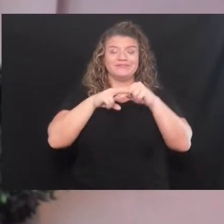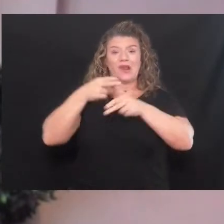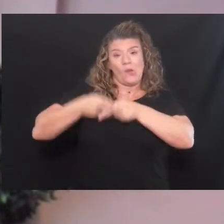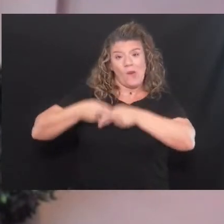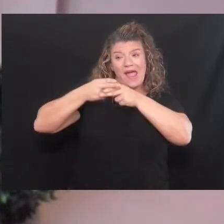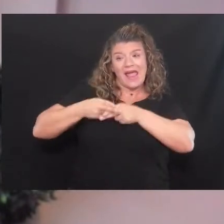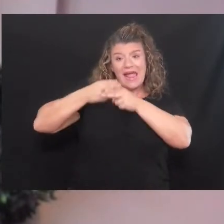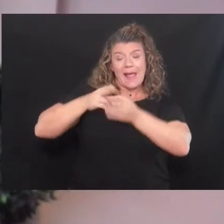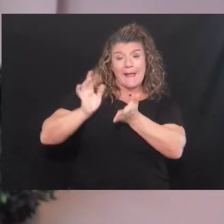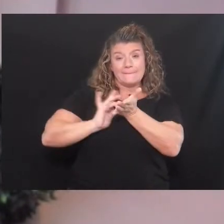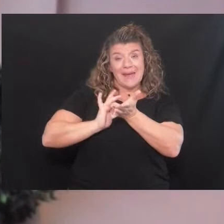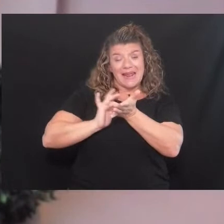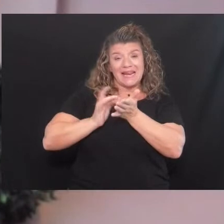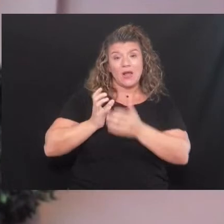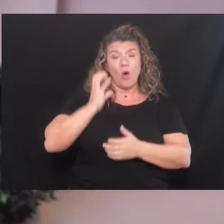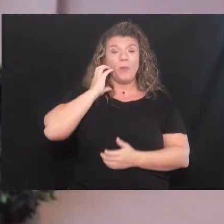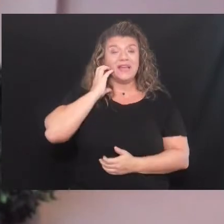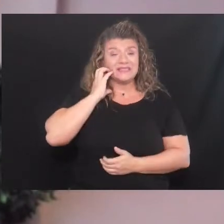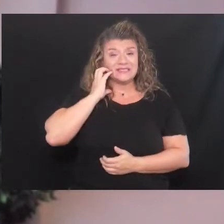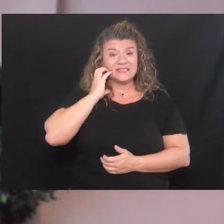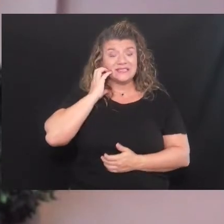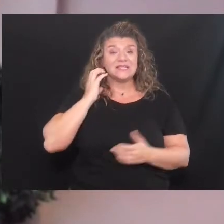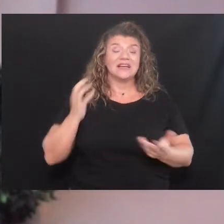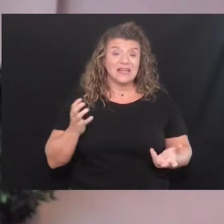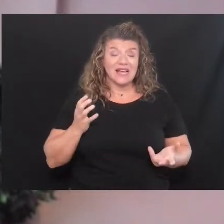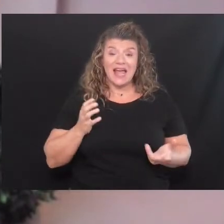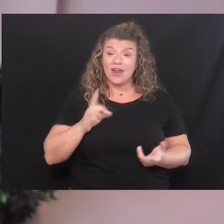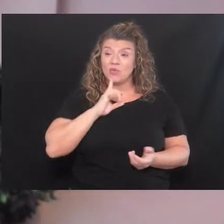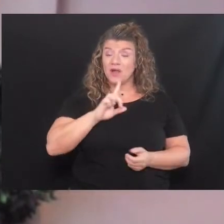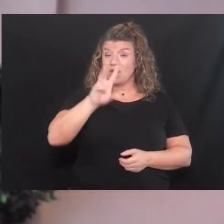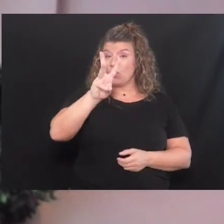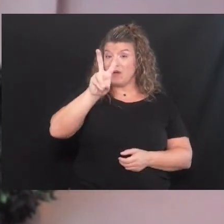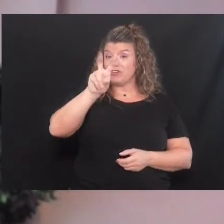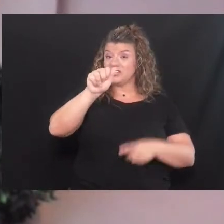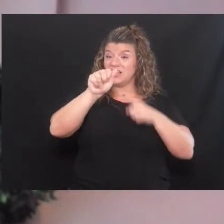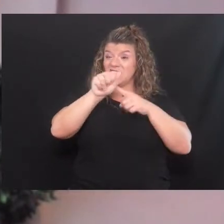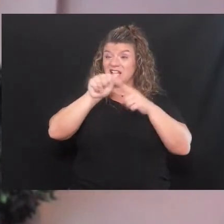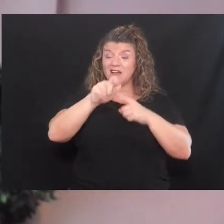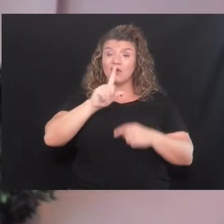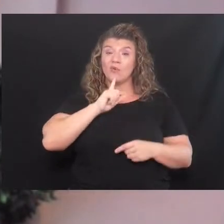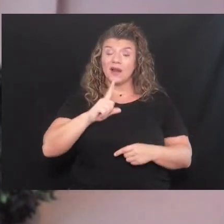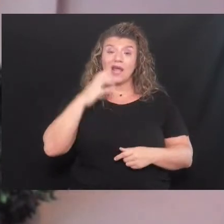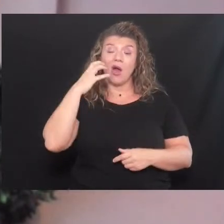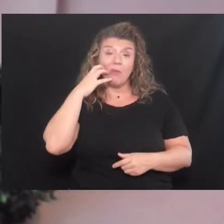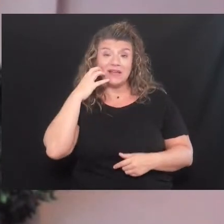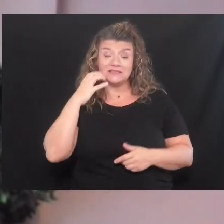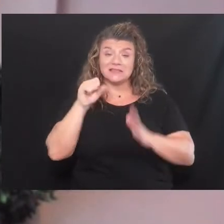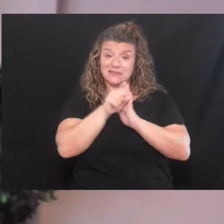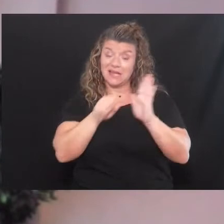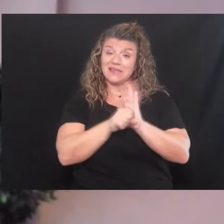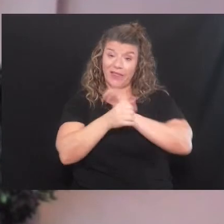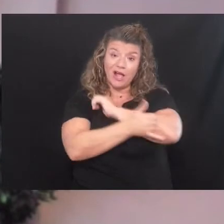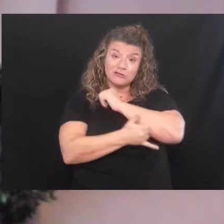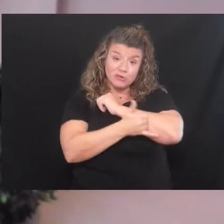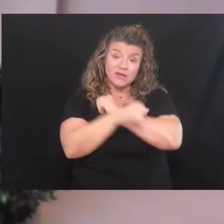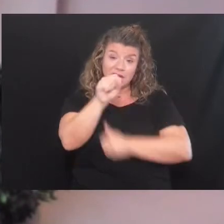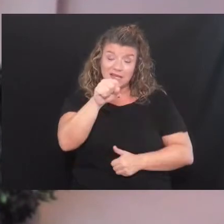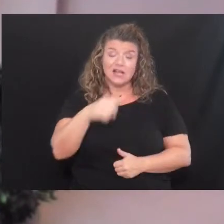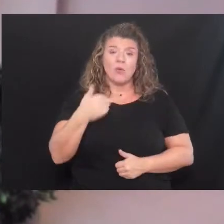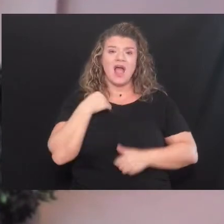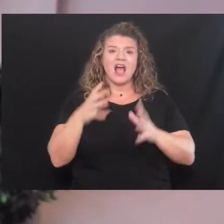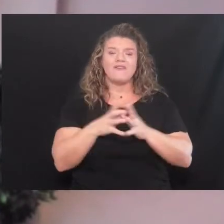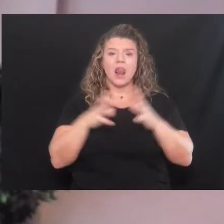being medically obese. And West Virginia is one of the most obese states in the country. And we have a lot